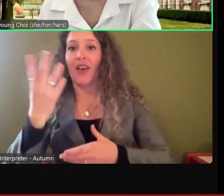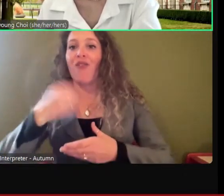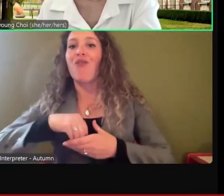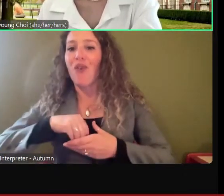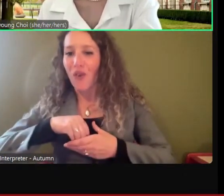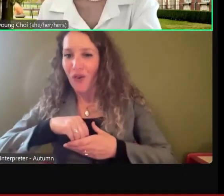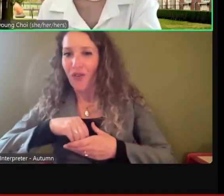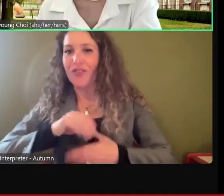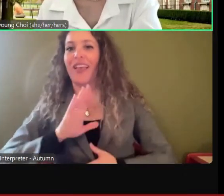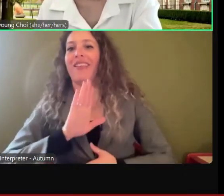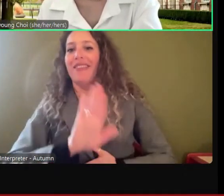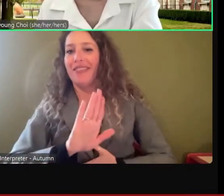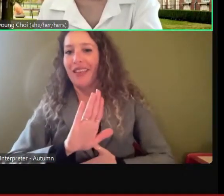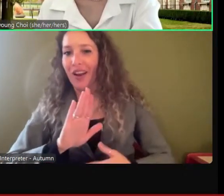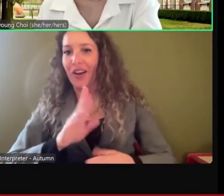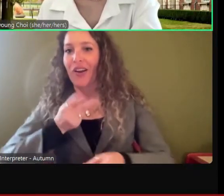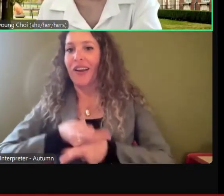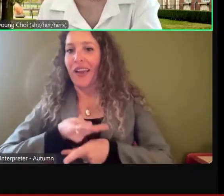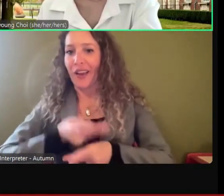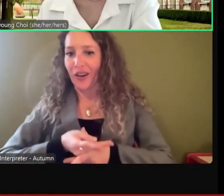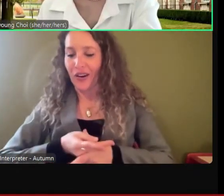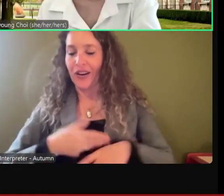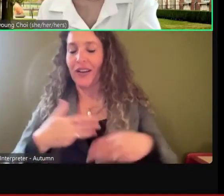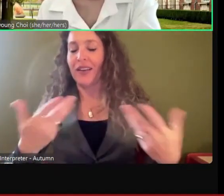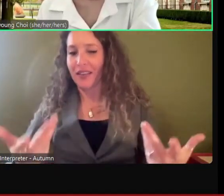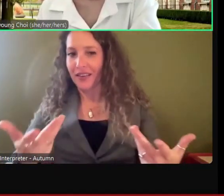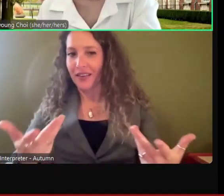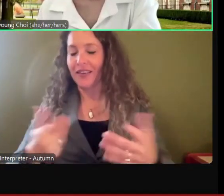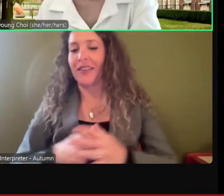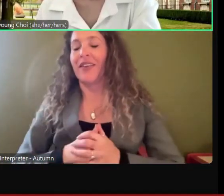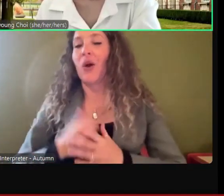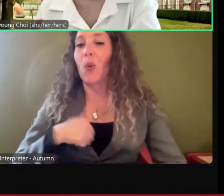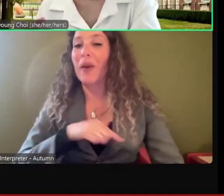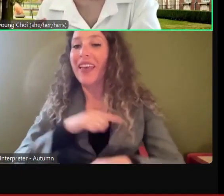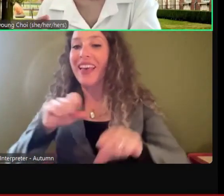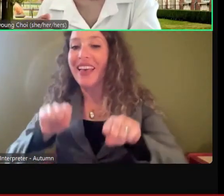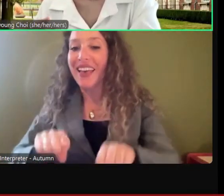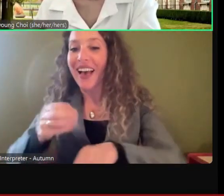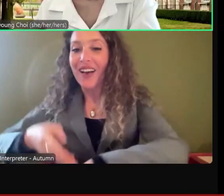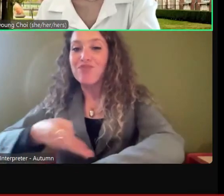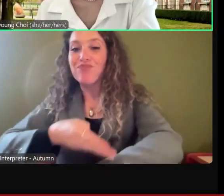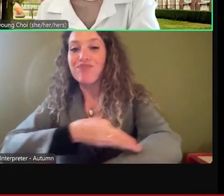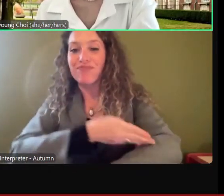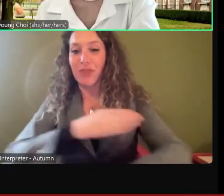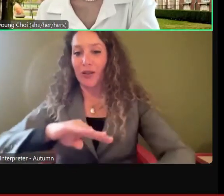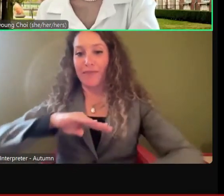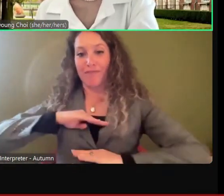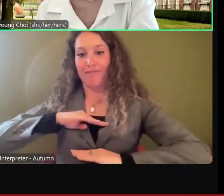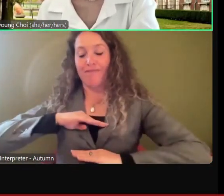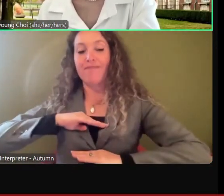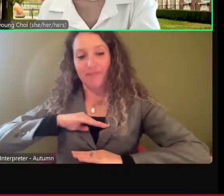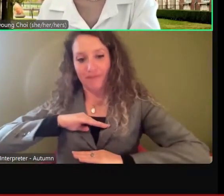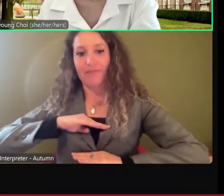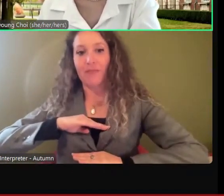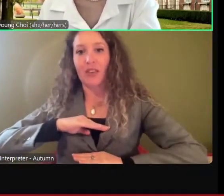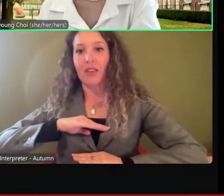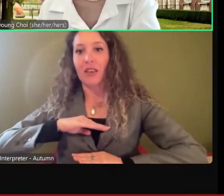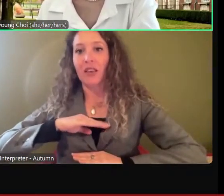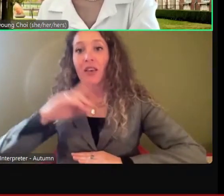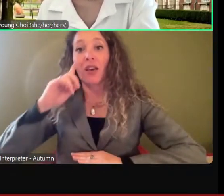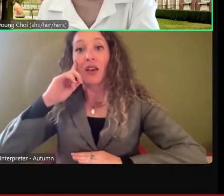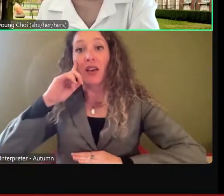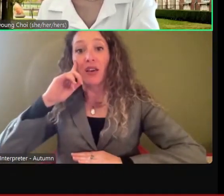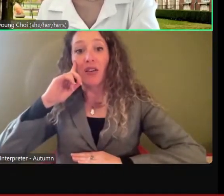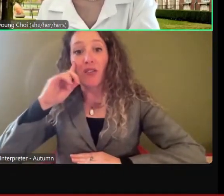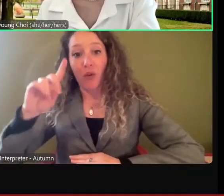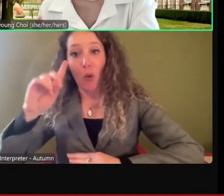in their care. So in the end, we can improve their satisfaction levels of the